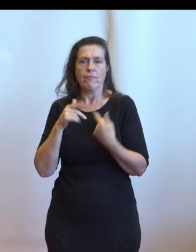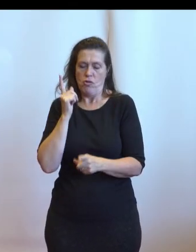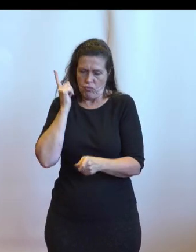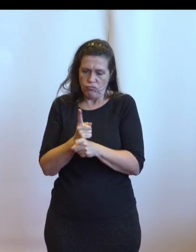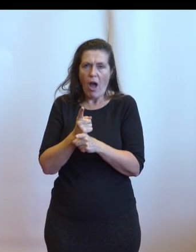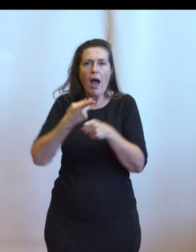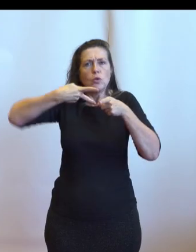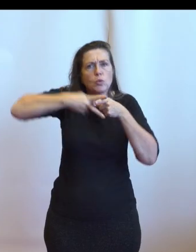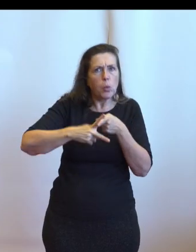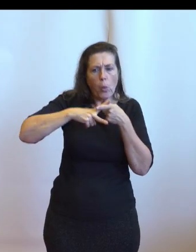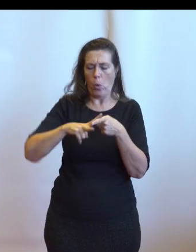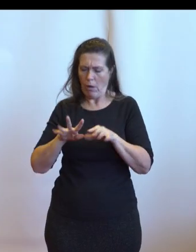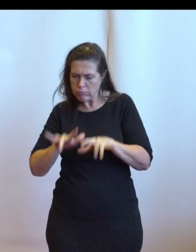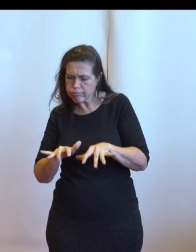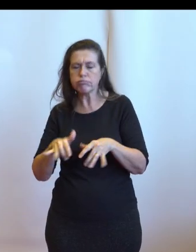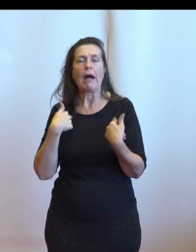help